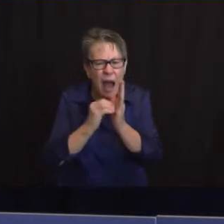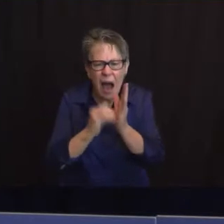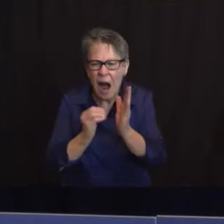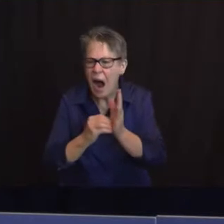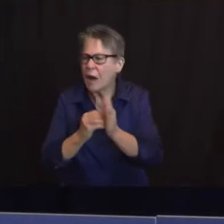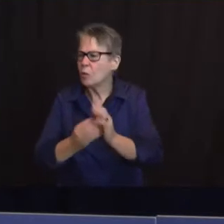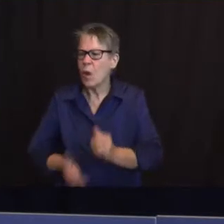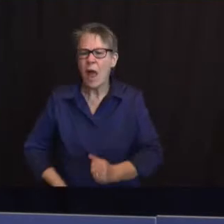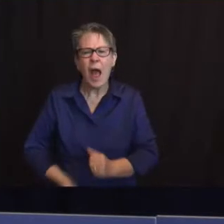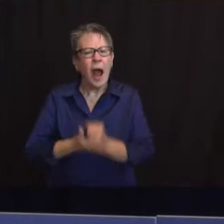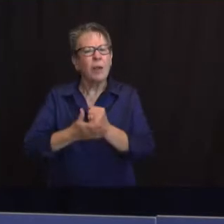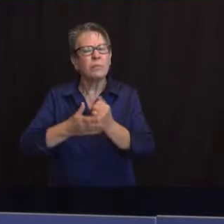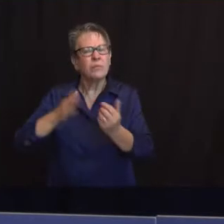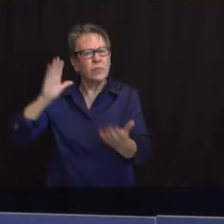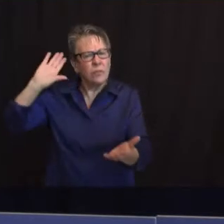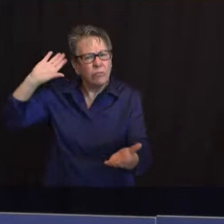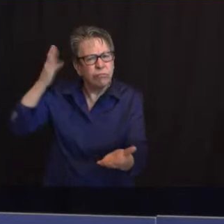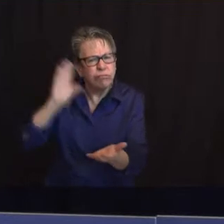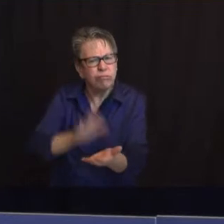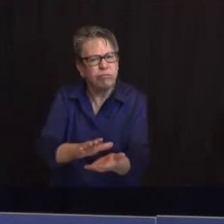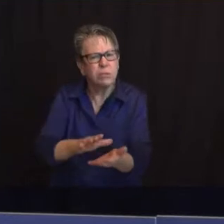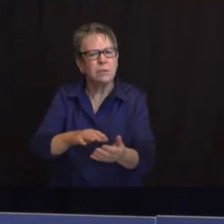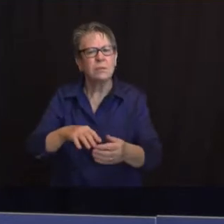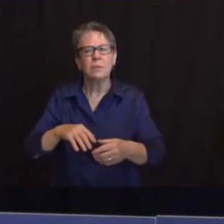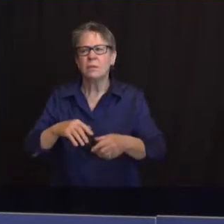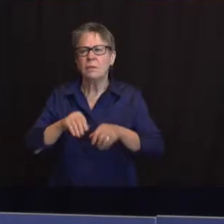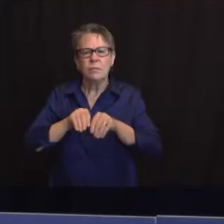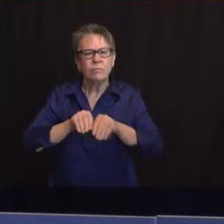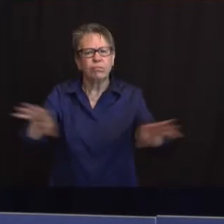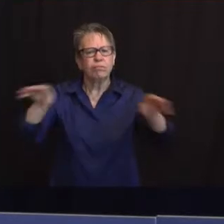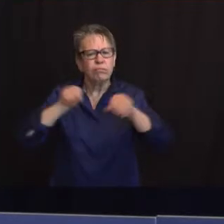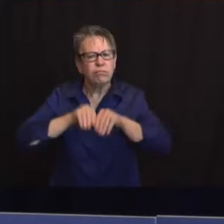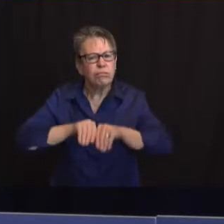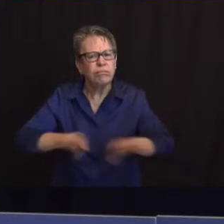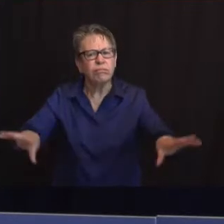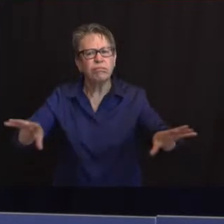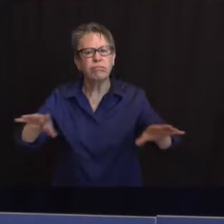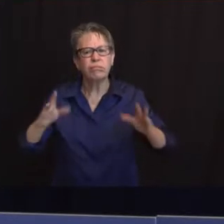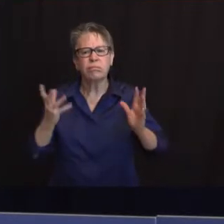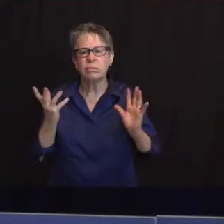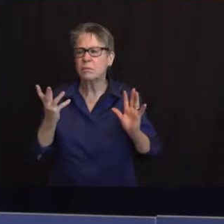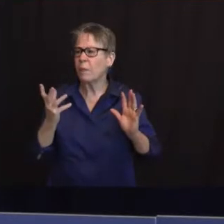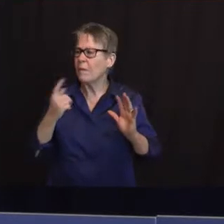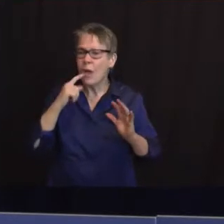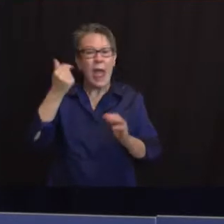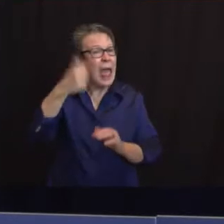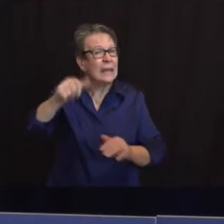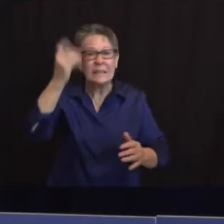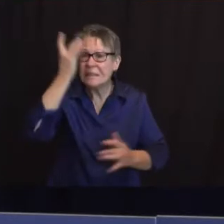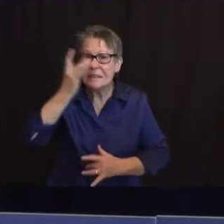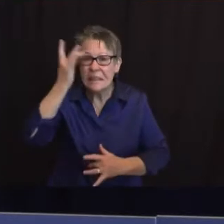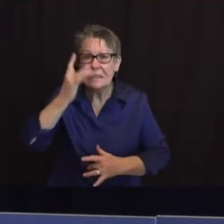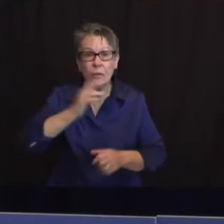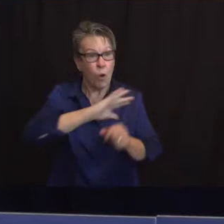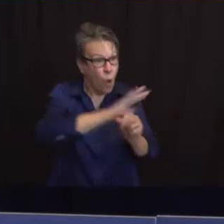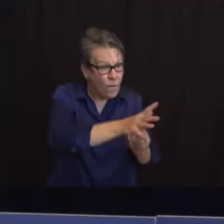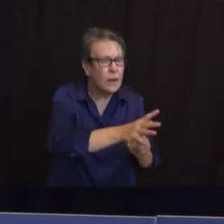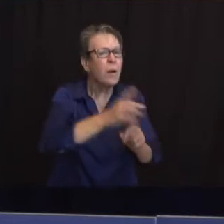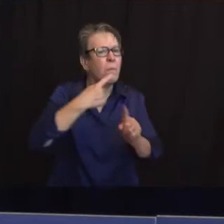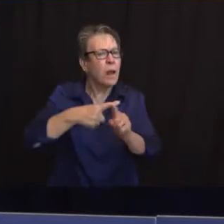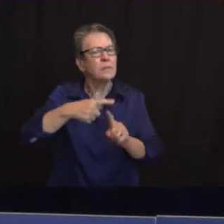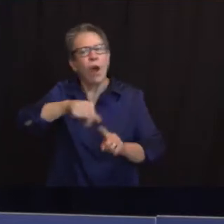communicable disease. On top of these efforts, local health departments are also working to help meet our goal of